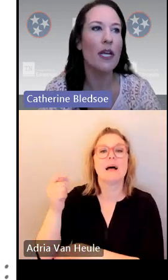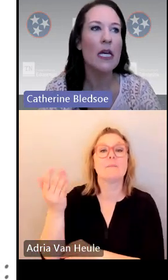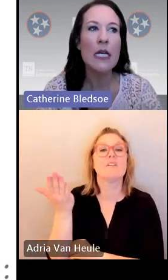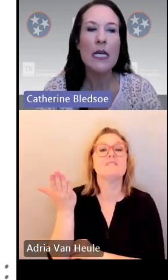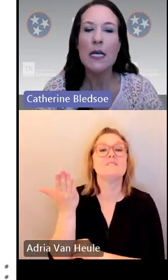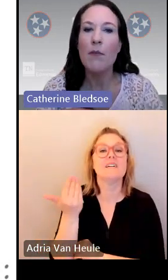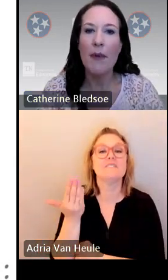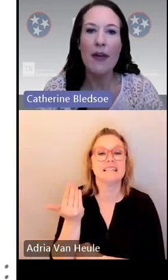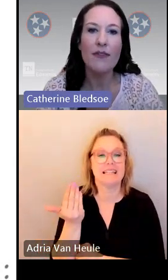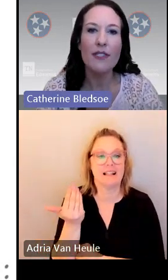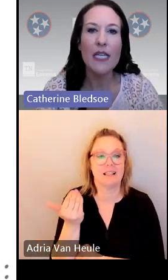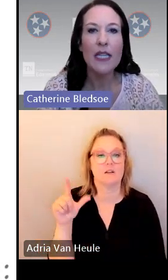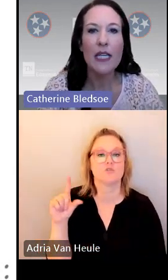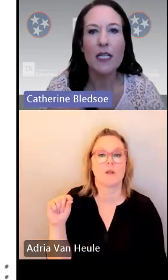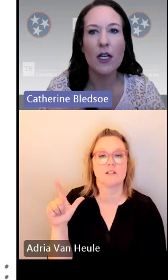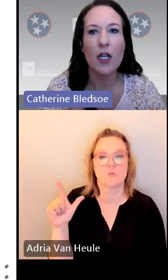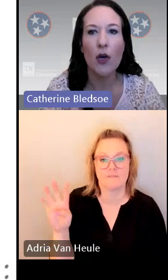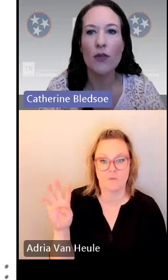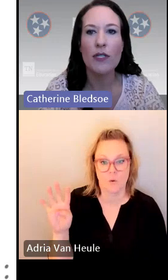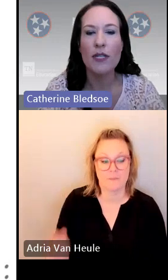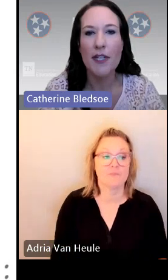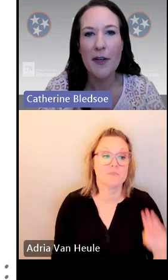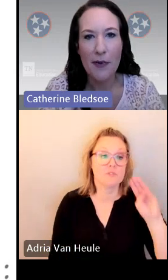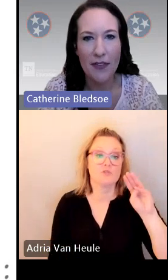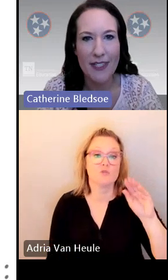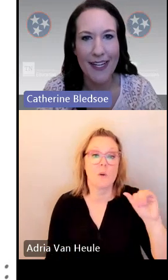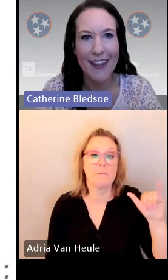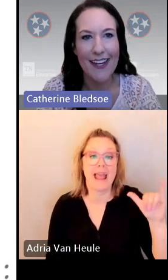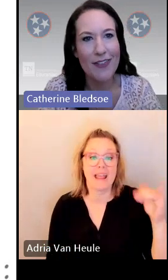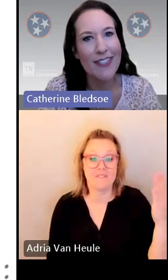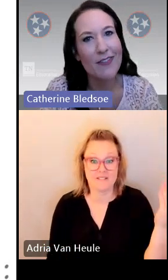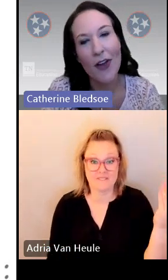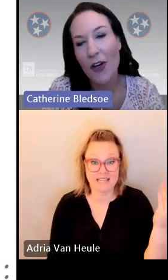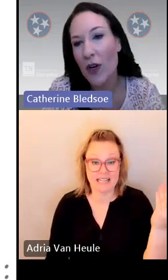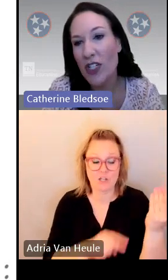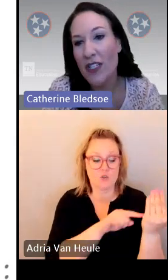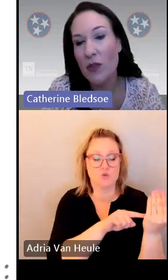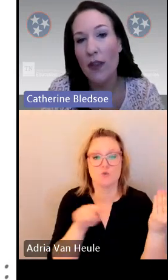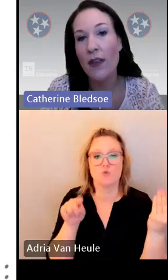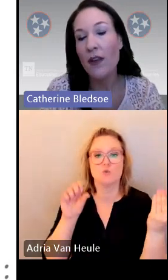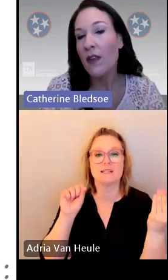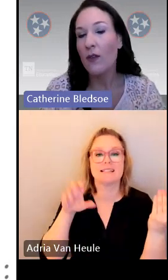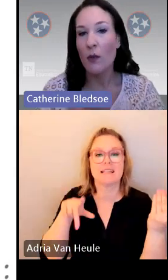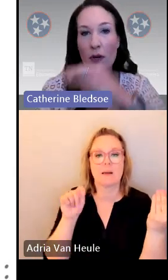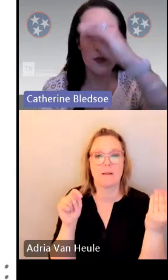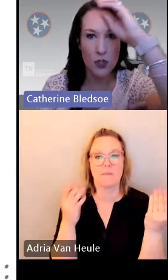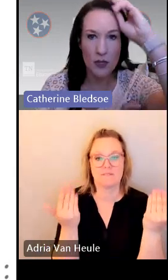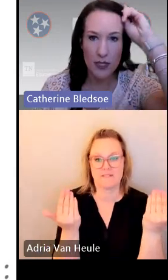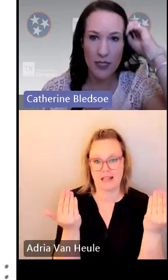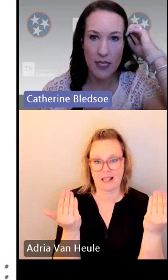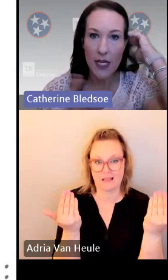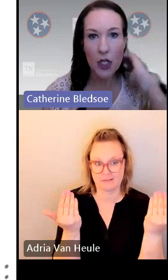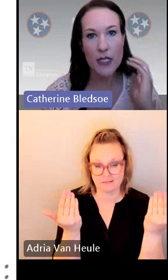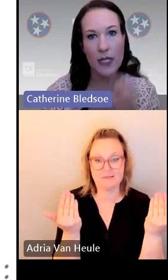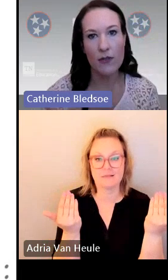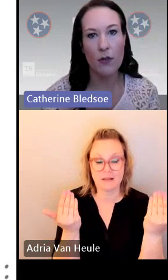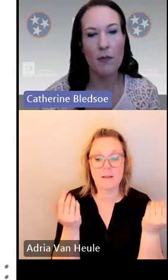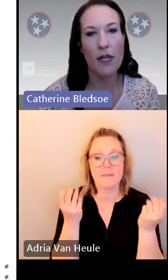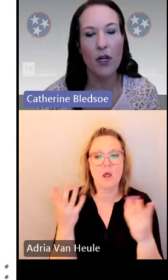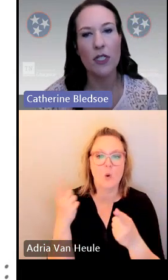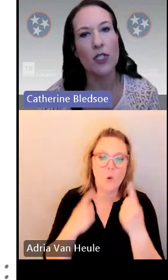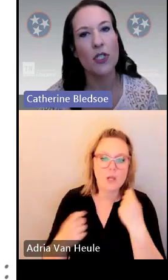going to open May 15th and it's going to close September 15th. I've received a lot of questions with the number of students, the